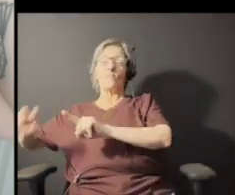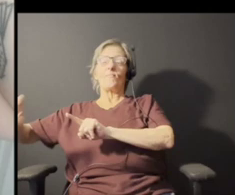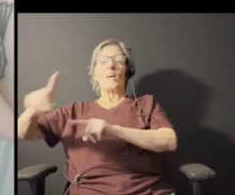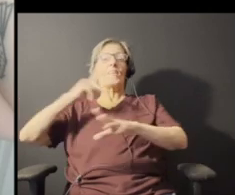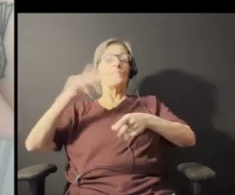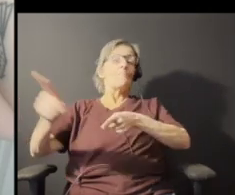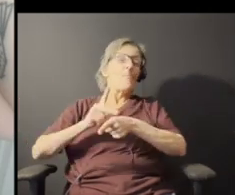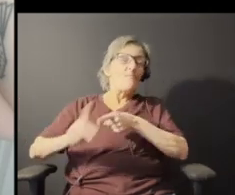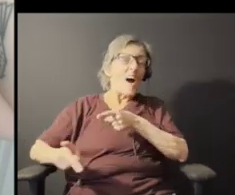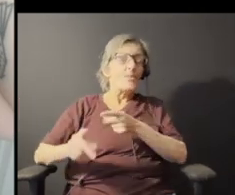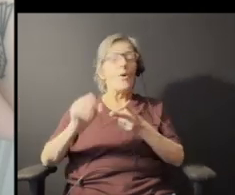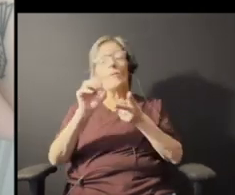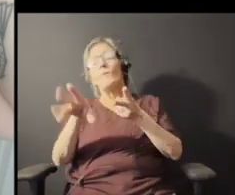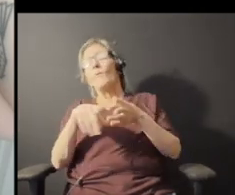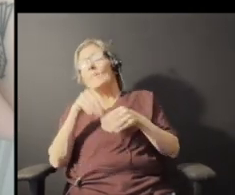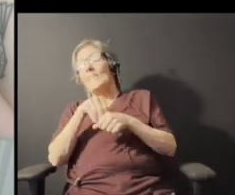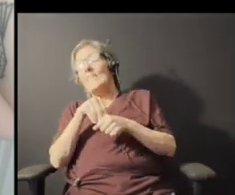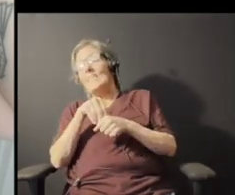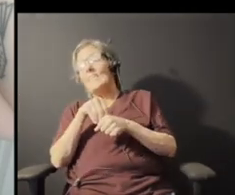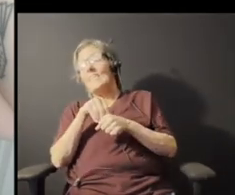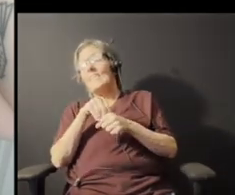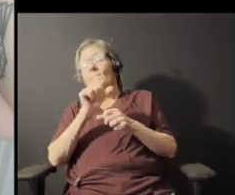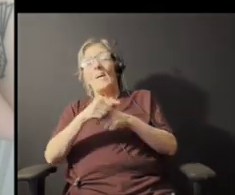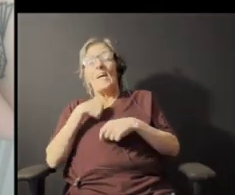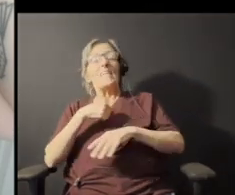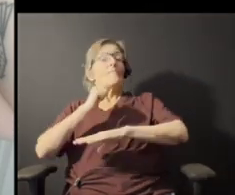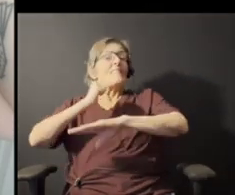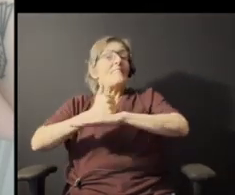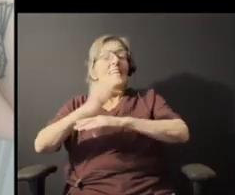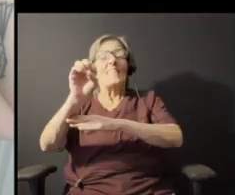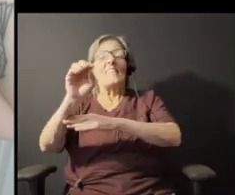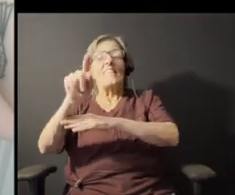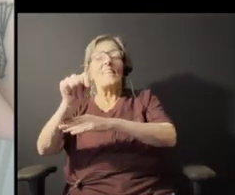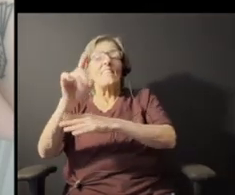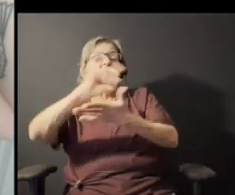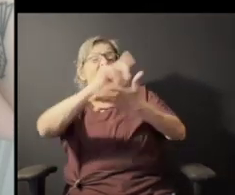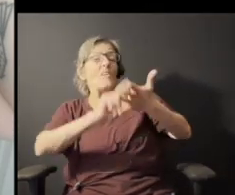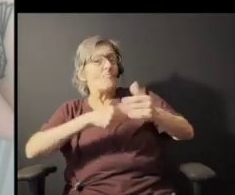either professionally, because I used to do set design,